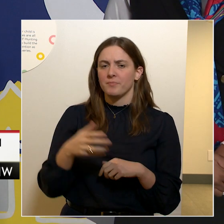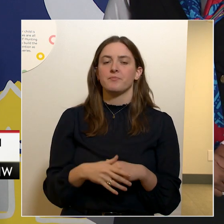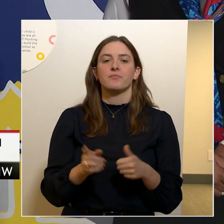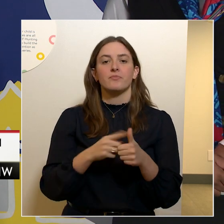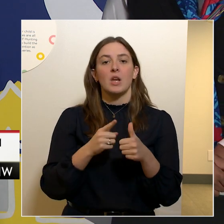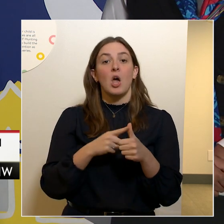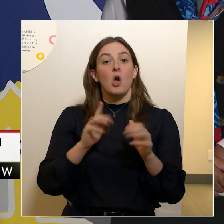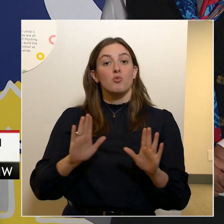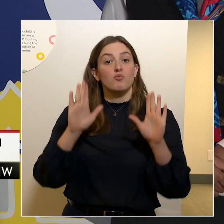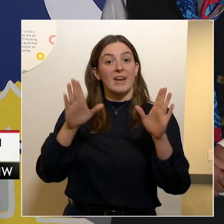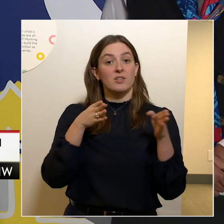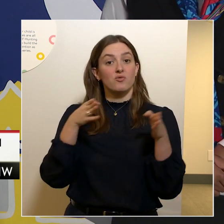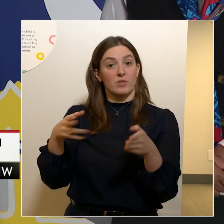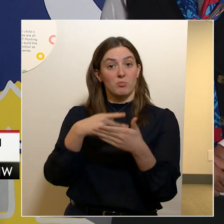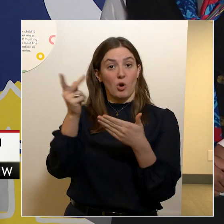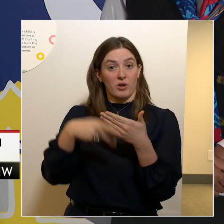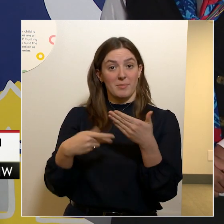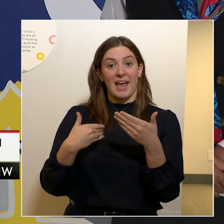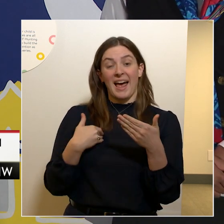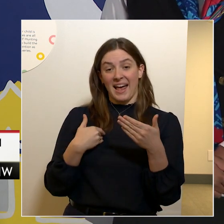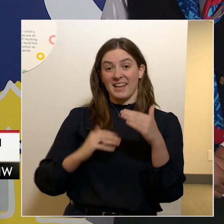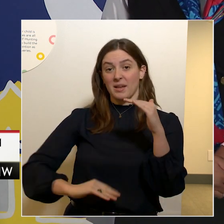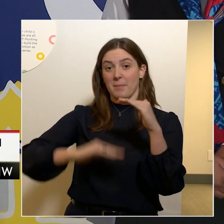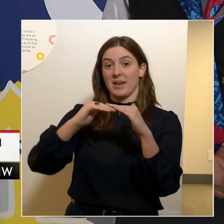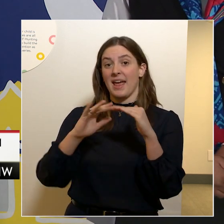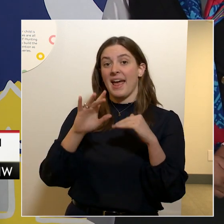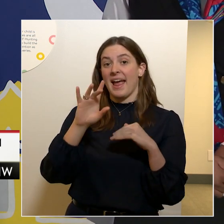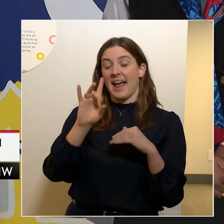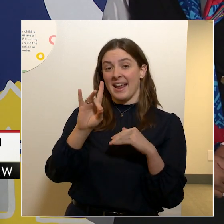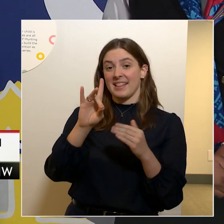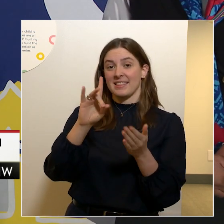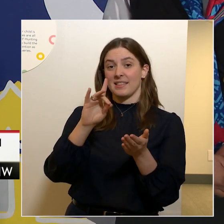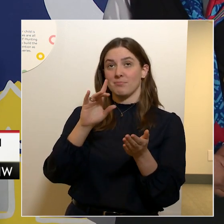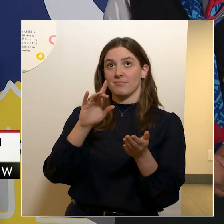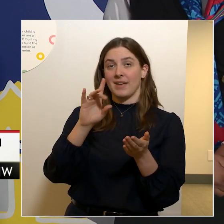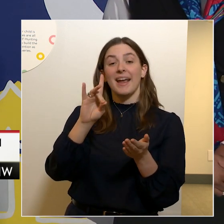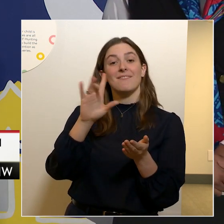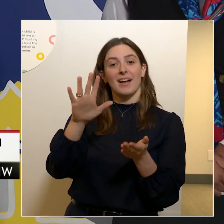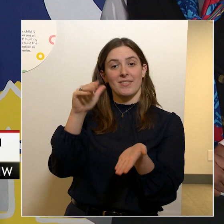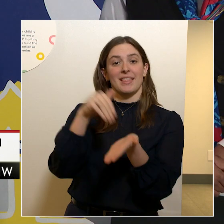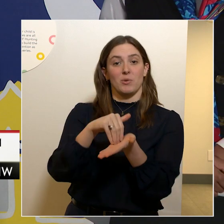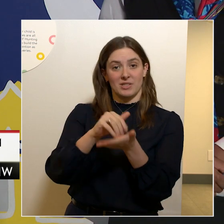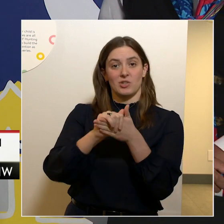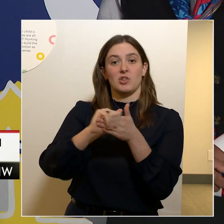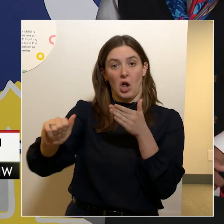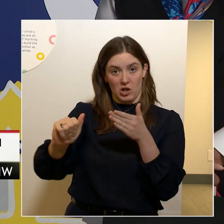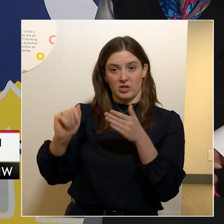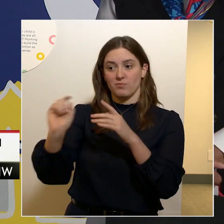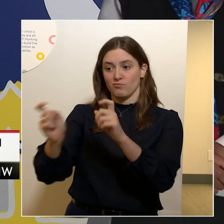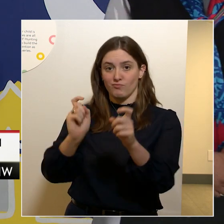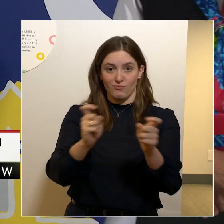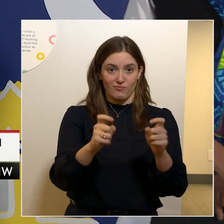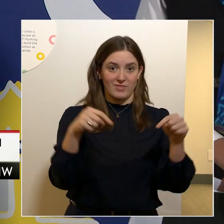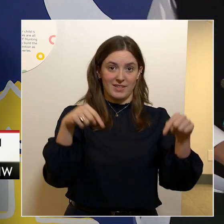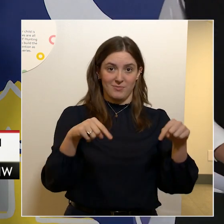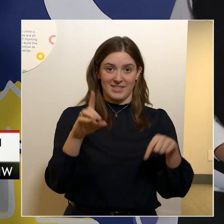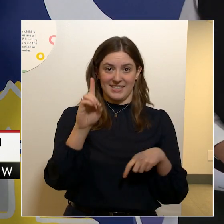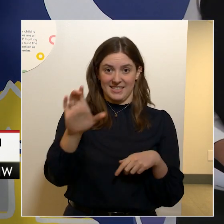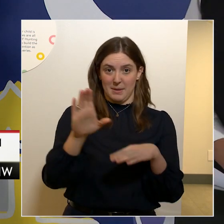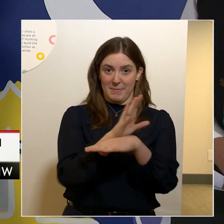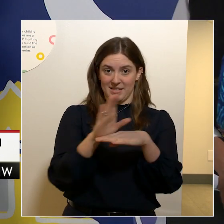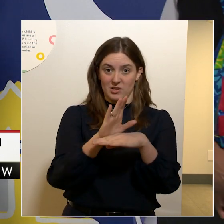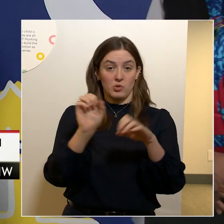program provides up to $85,000 to eligible businesses in 13 emerging corridors across the District of Columbia to renovate